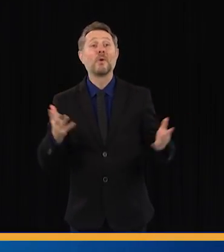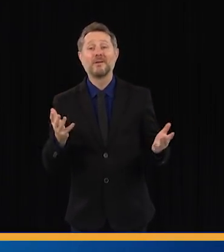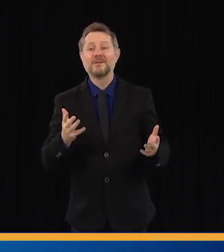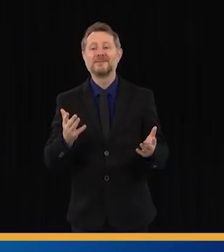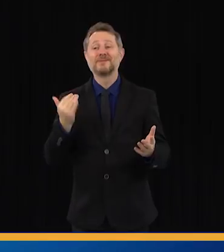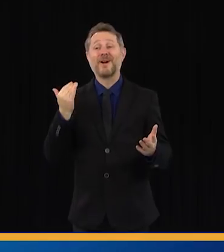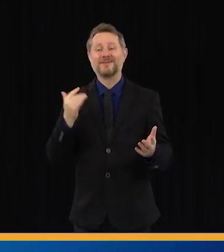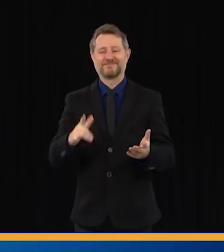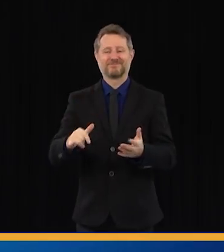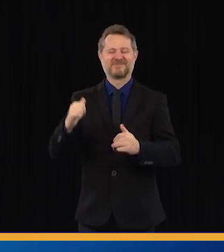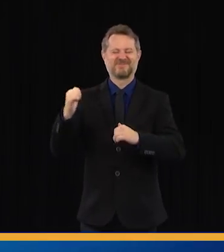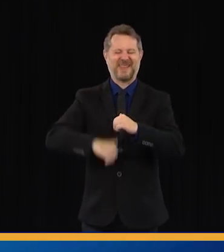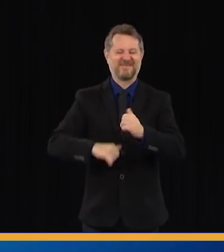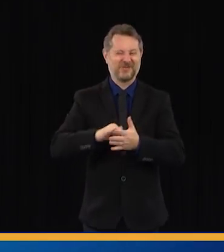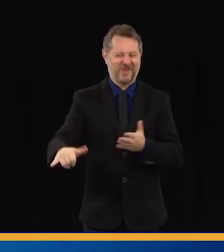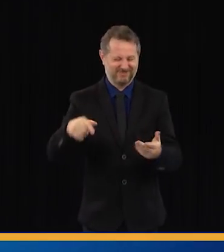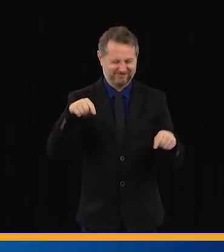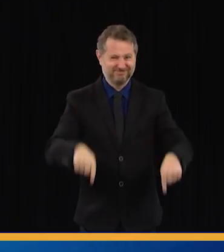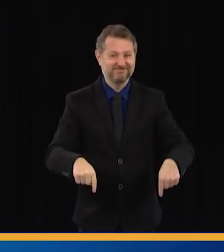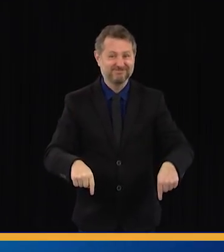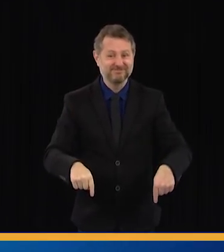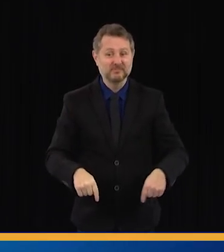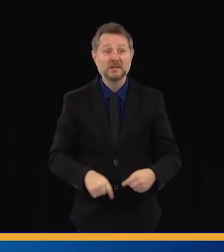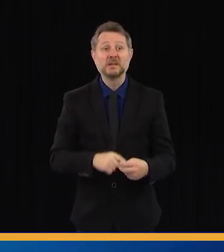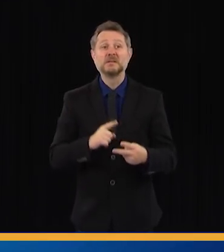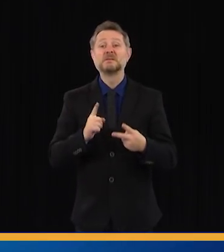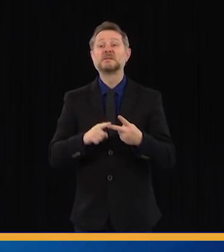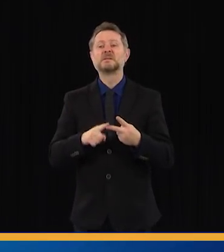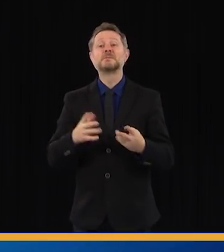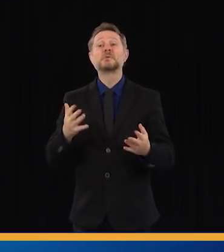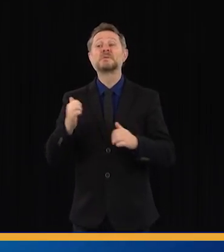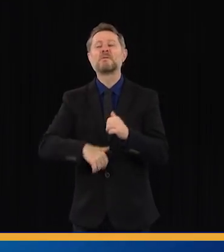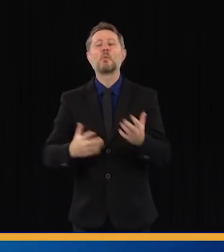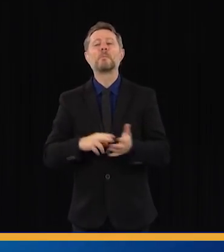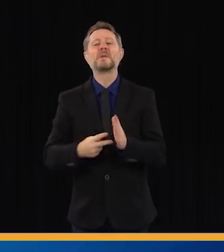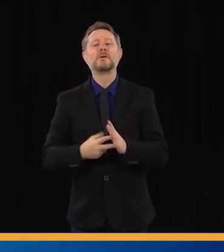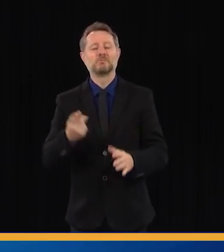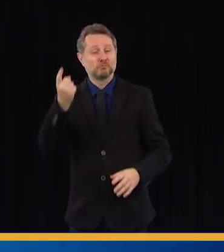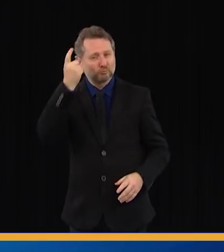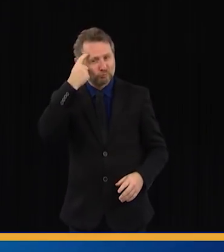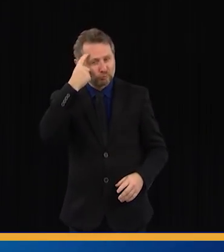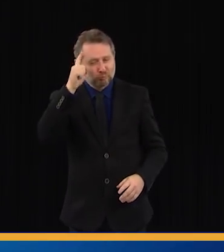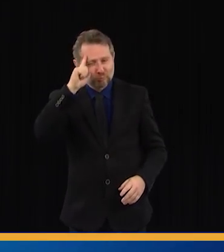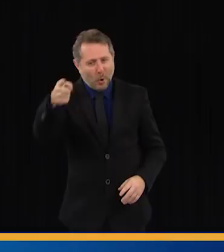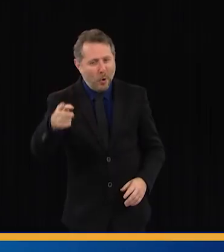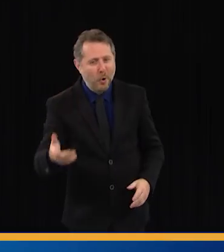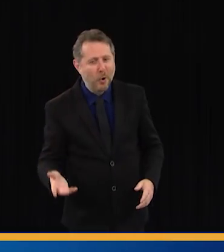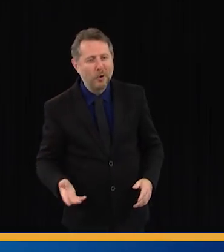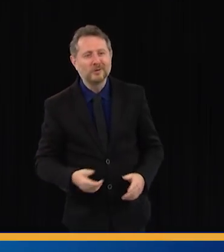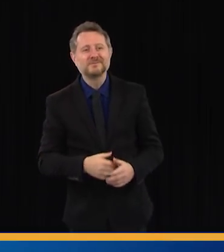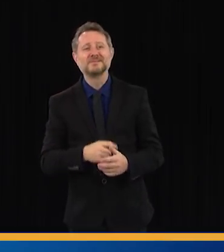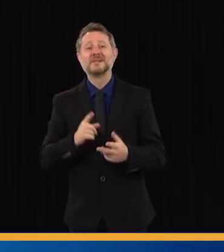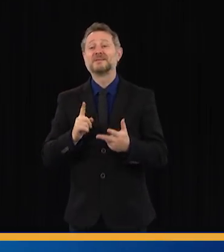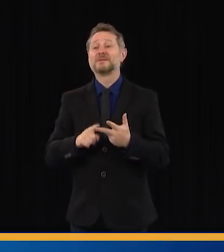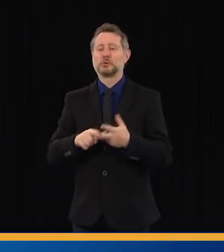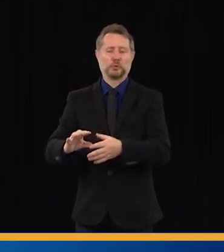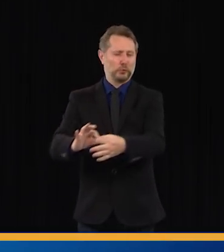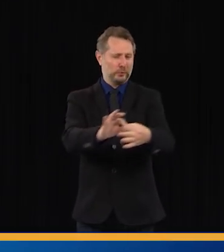not just tough. We know what tough is, but tough is also smart, and tough is also united,